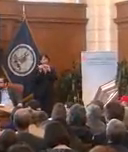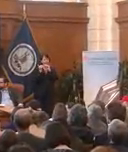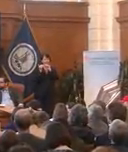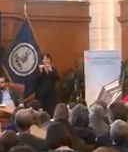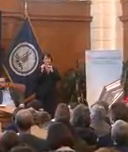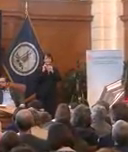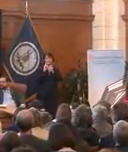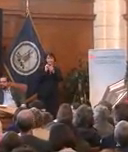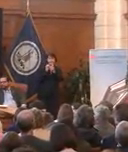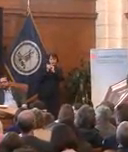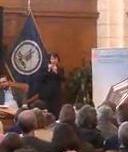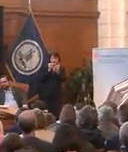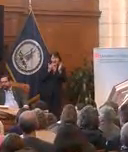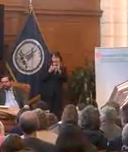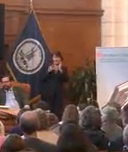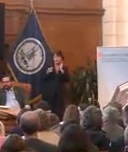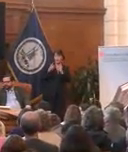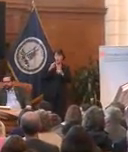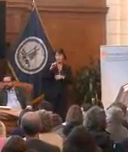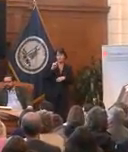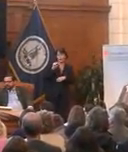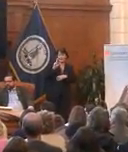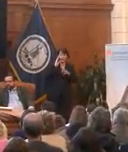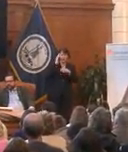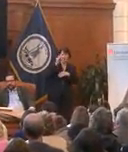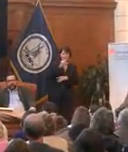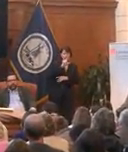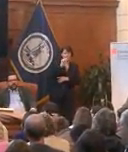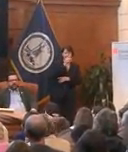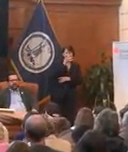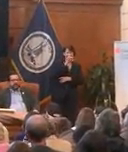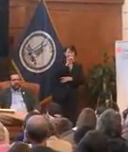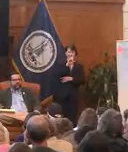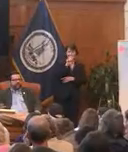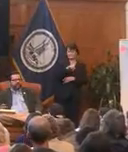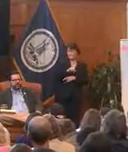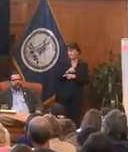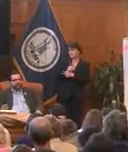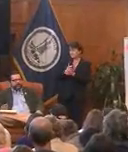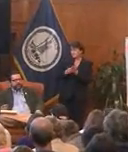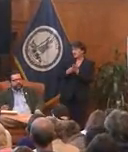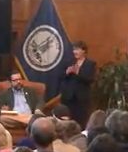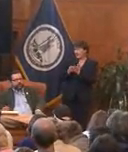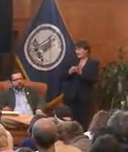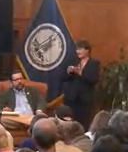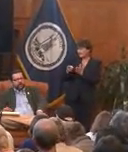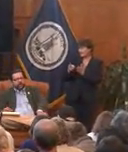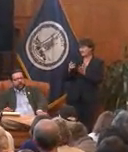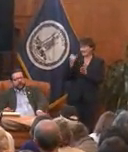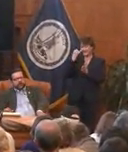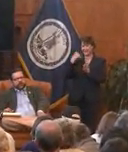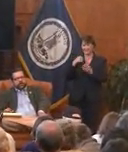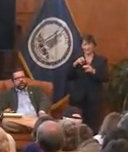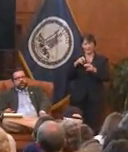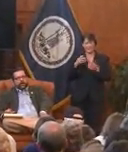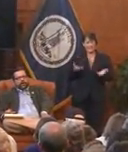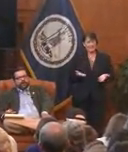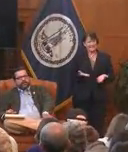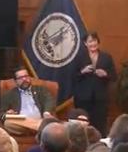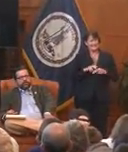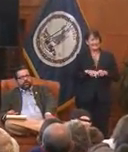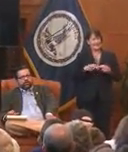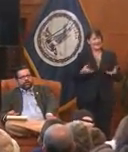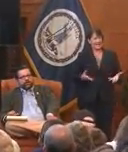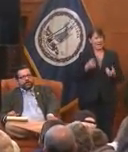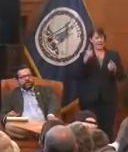candidate against you in primaries in 2018? You know, honestly, Pete, if you sit around and we worry about whether or